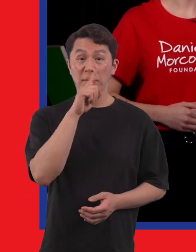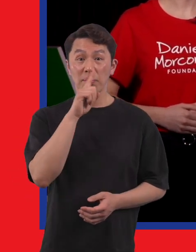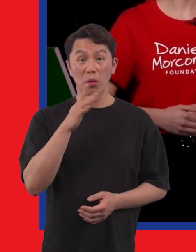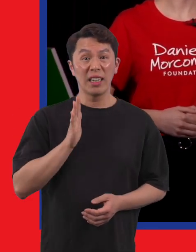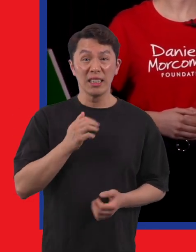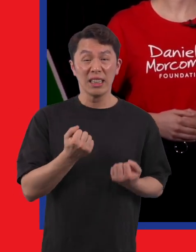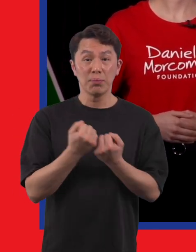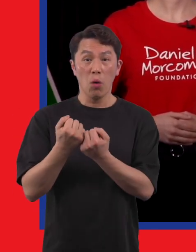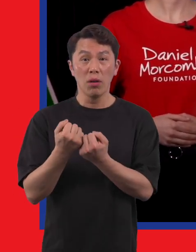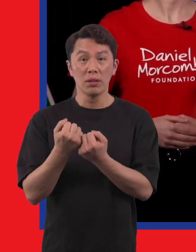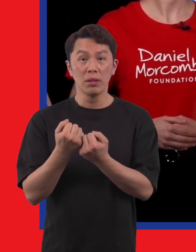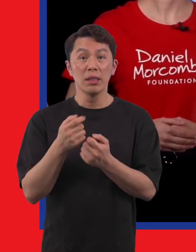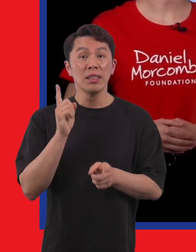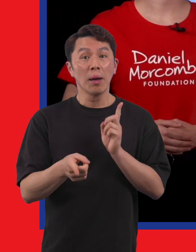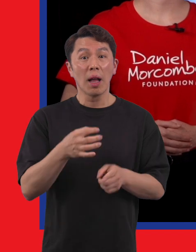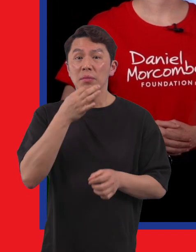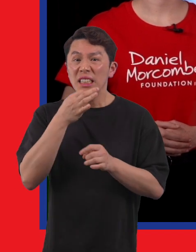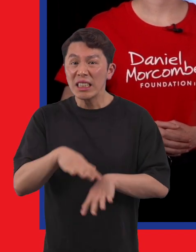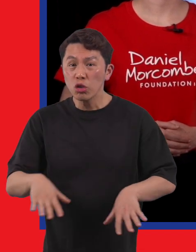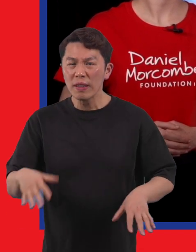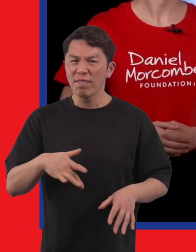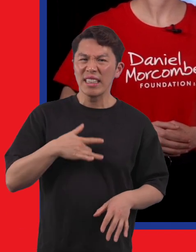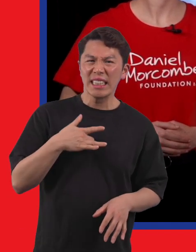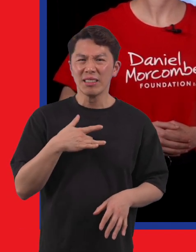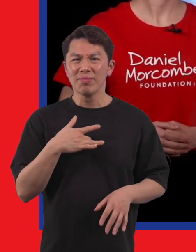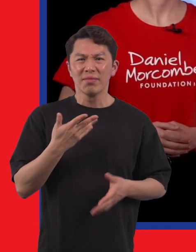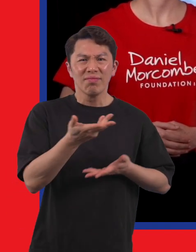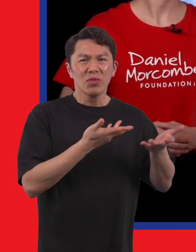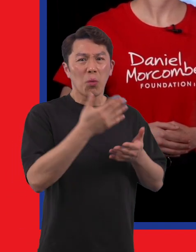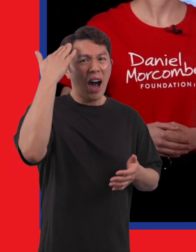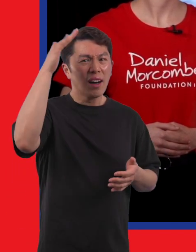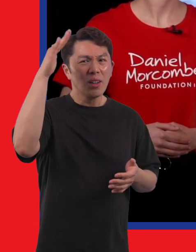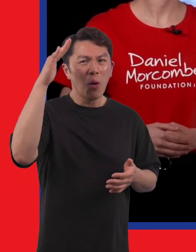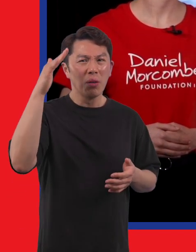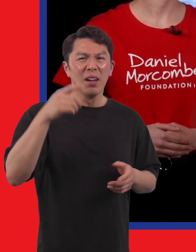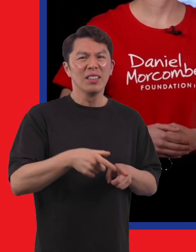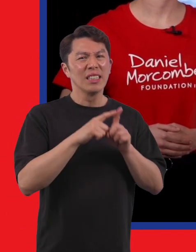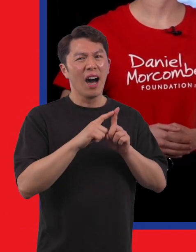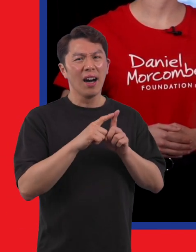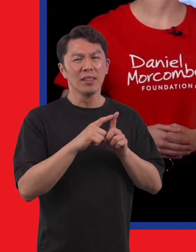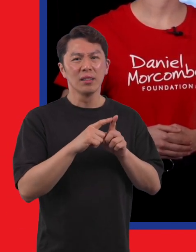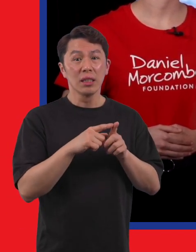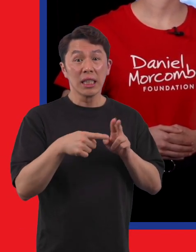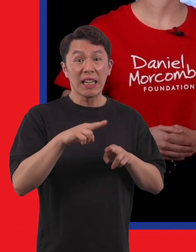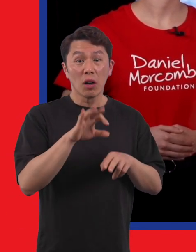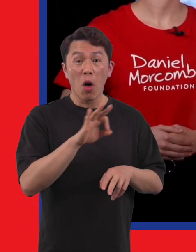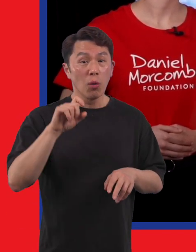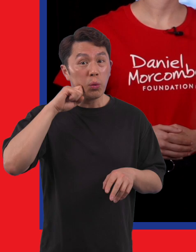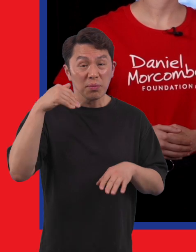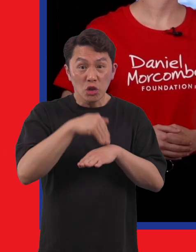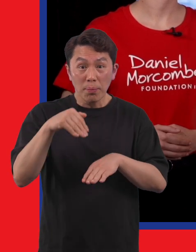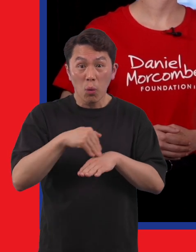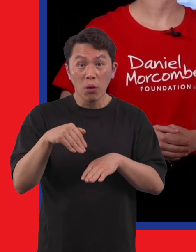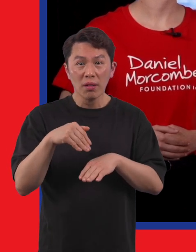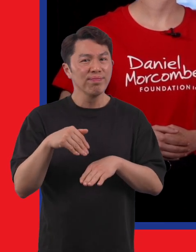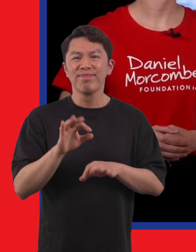Everyone needs support sometimes. Kids can find it hard to talk to adults, especially if they think they might get in trouble. If you don't feel